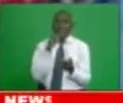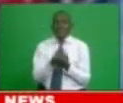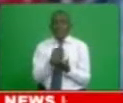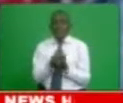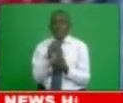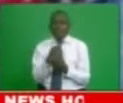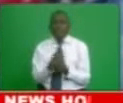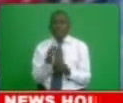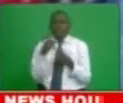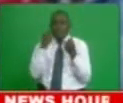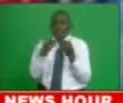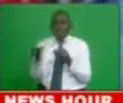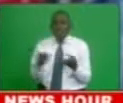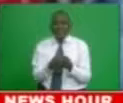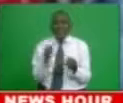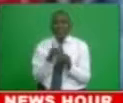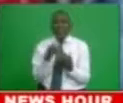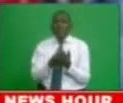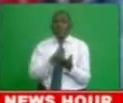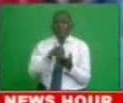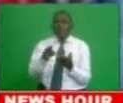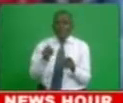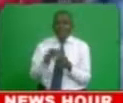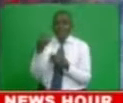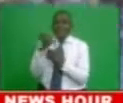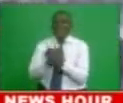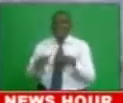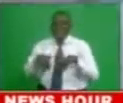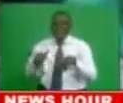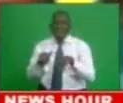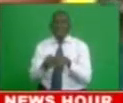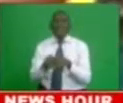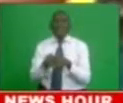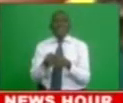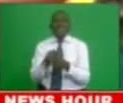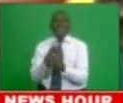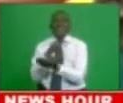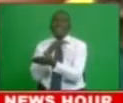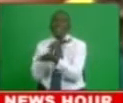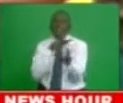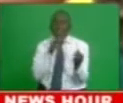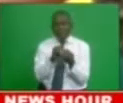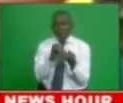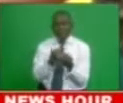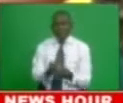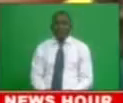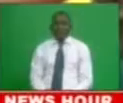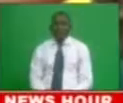would be shameful to spend huge sums of money while the country was facing a serious cholera outbreak.